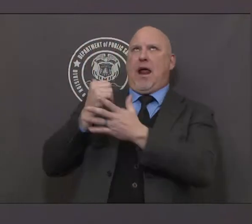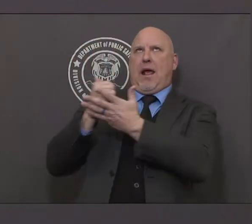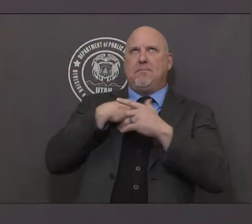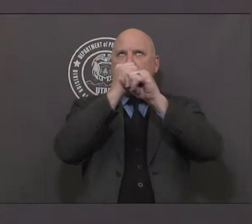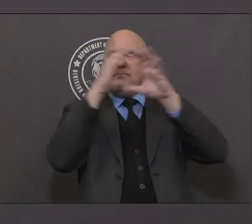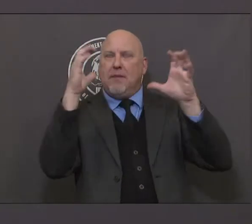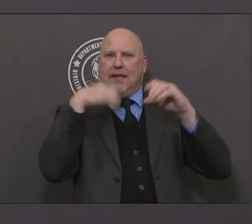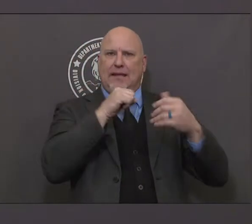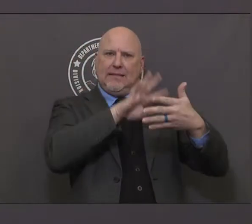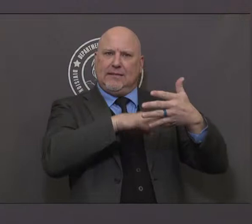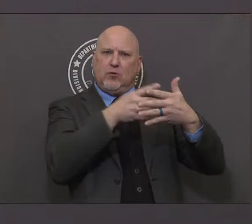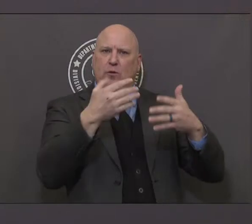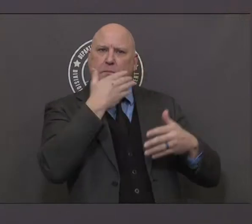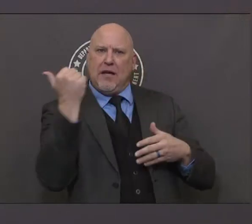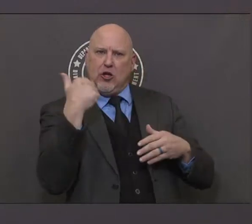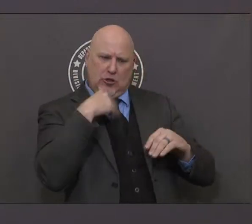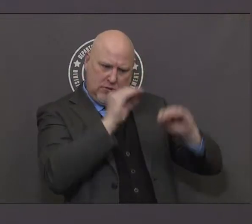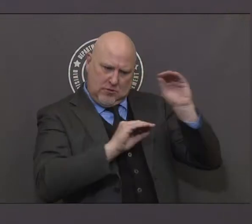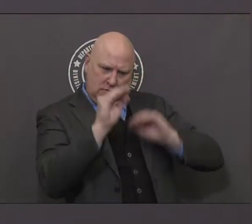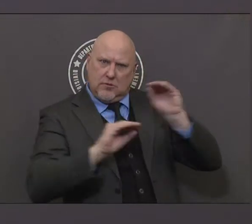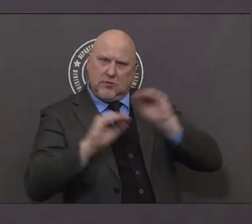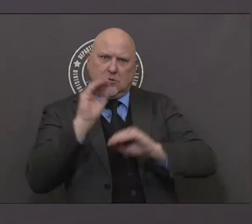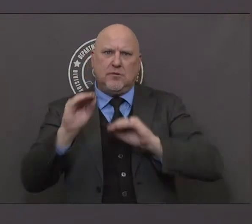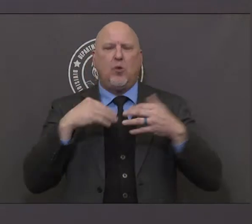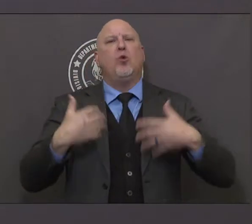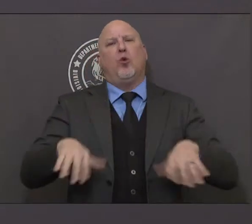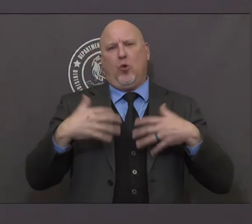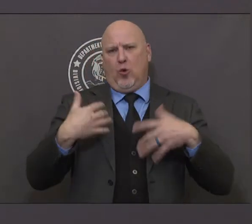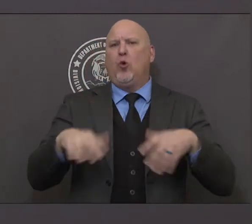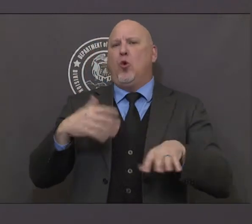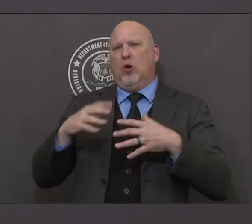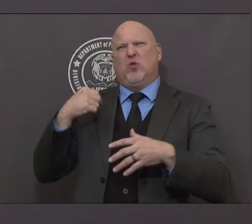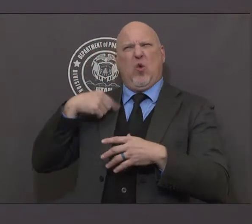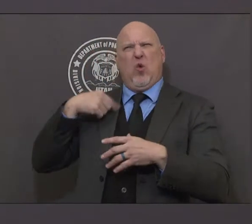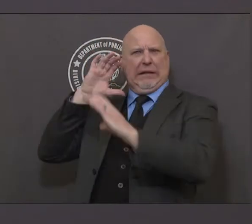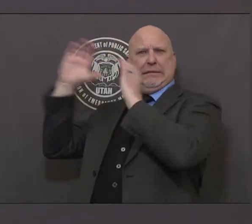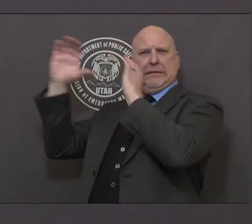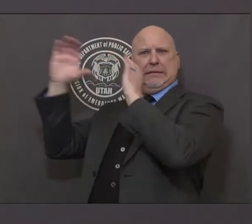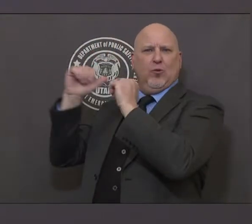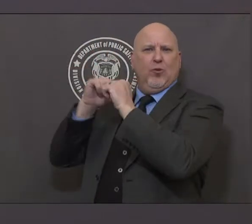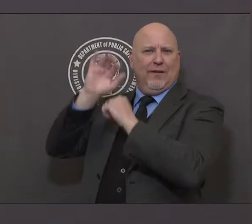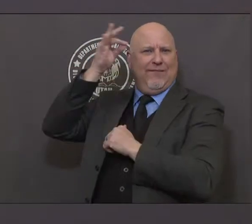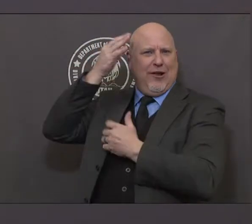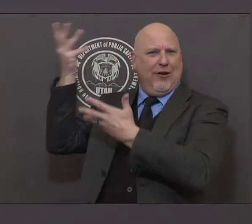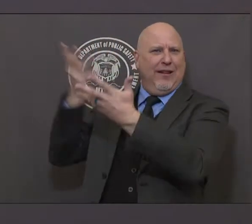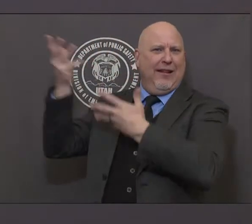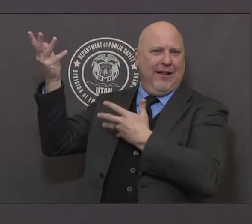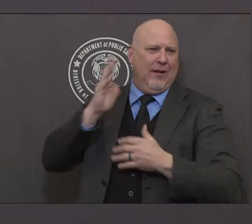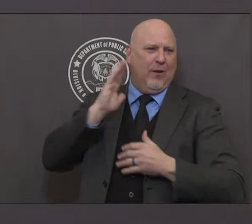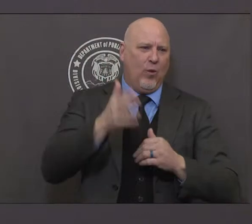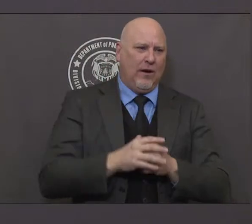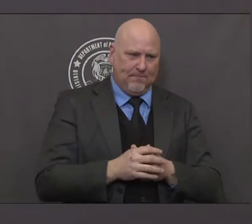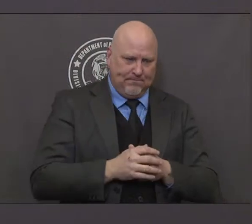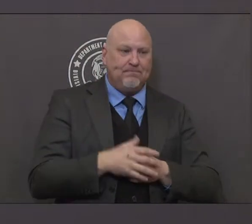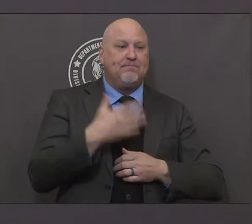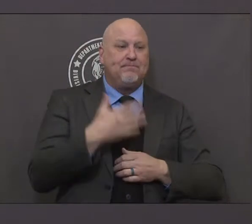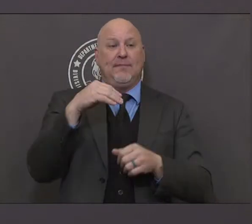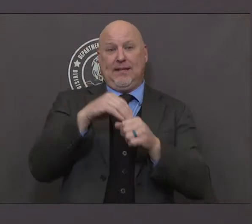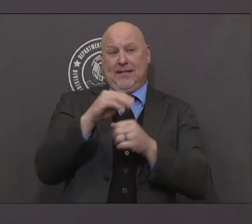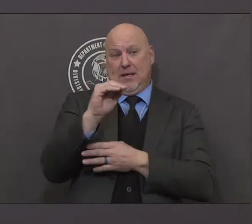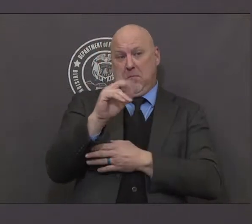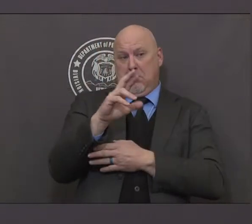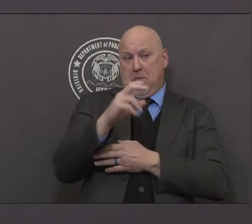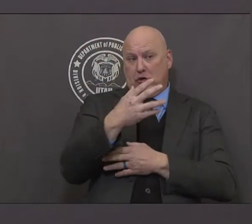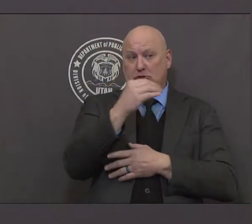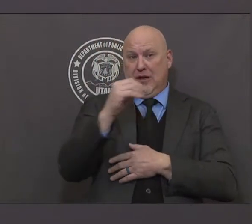in coming up in March and April, because it's even better than what I had hoped for before. So, as I